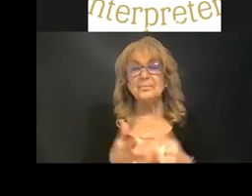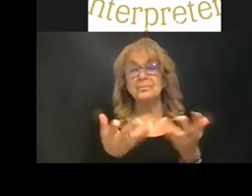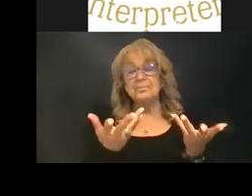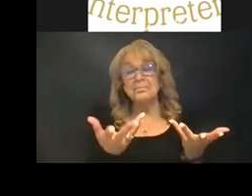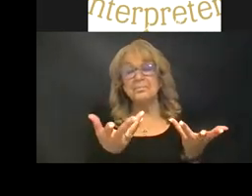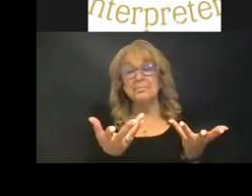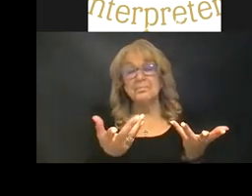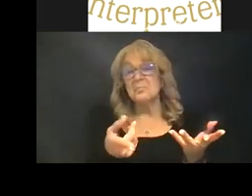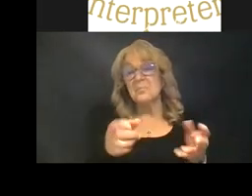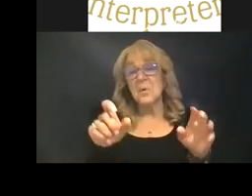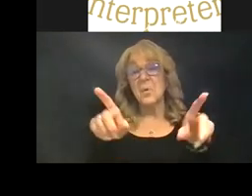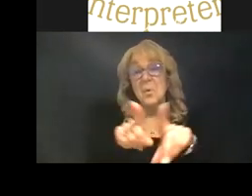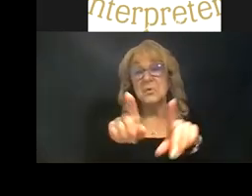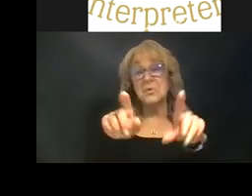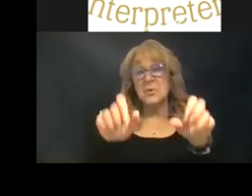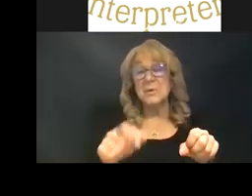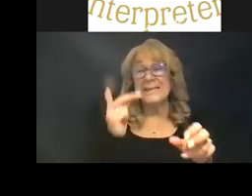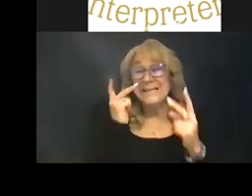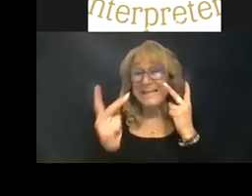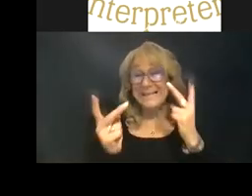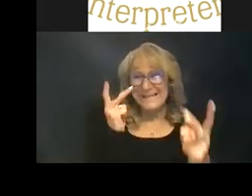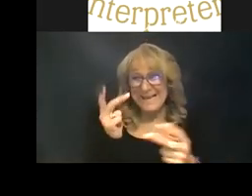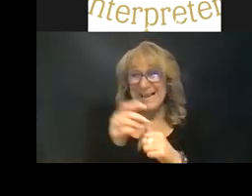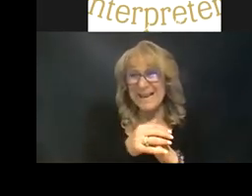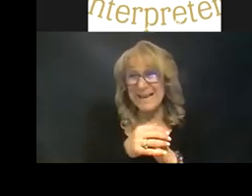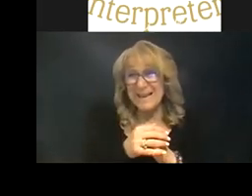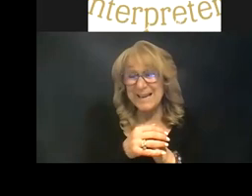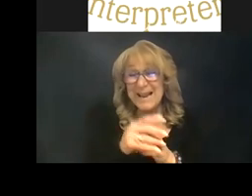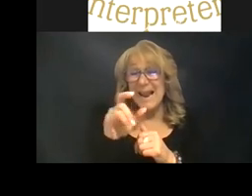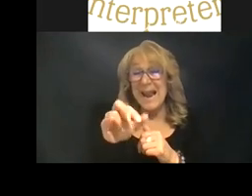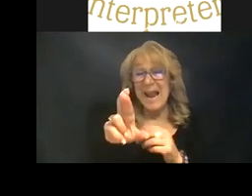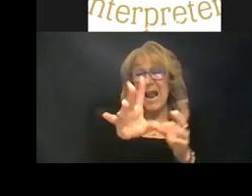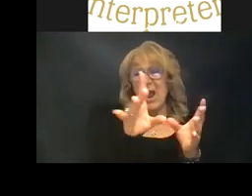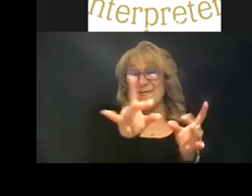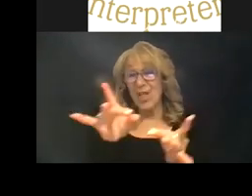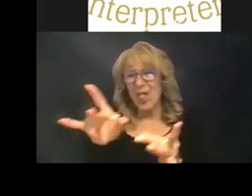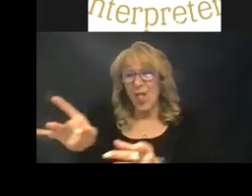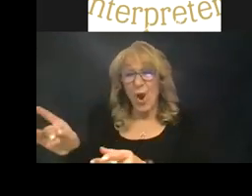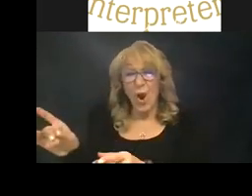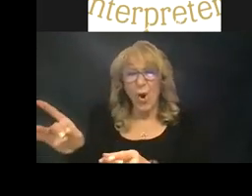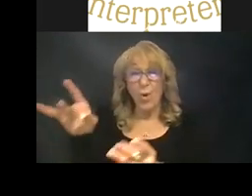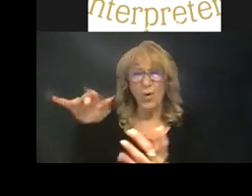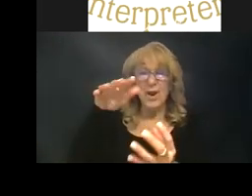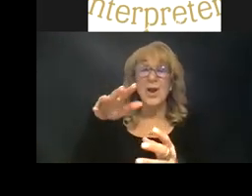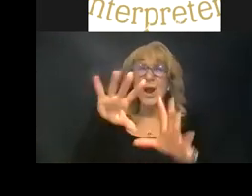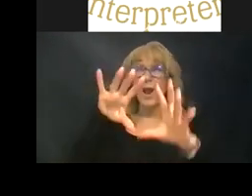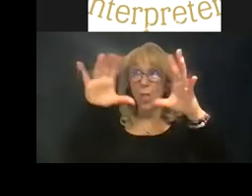where you can actually visualize the airflow in the room, in the world around you.